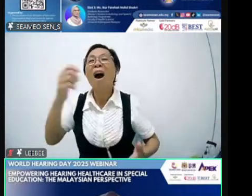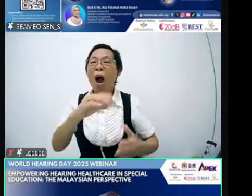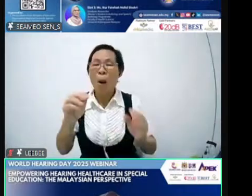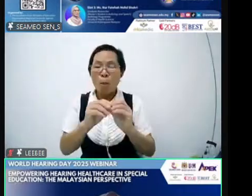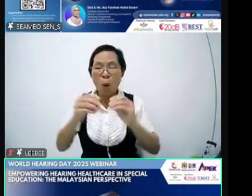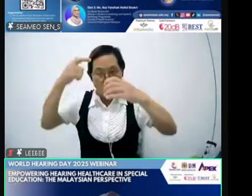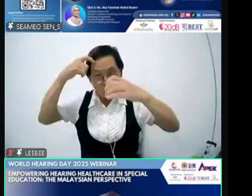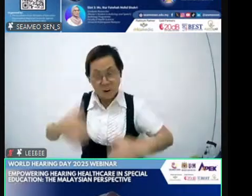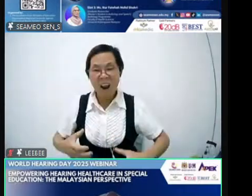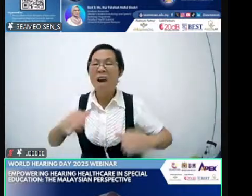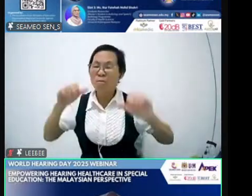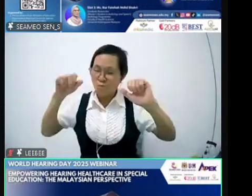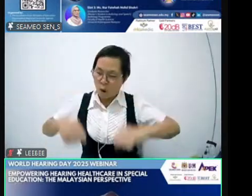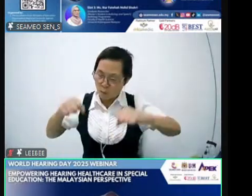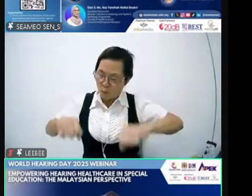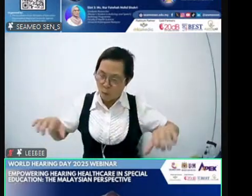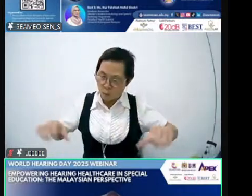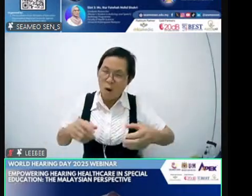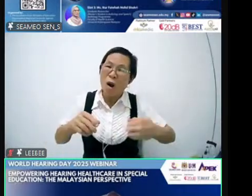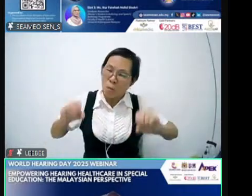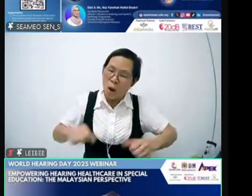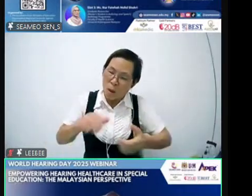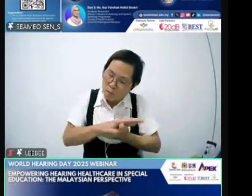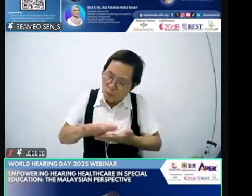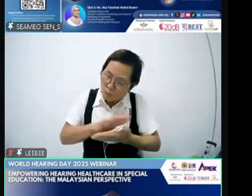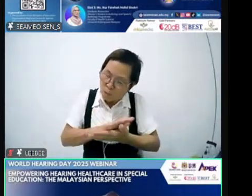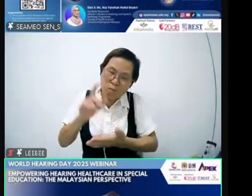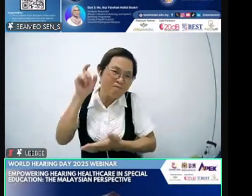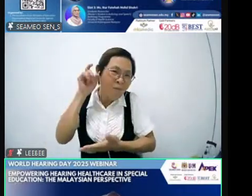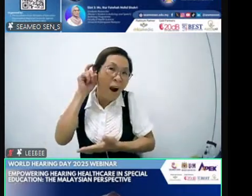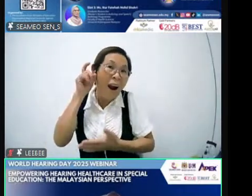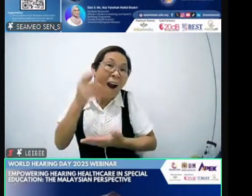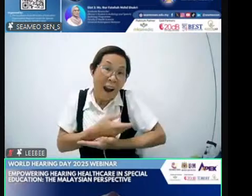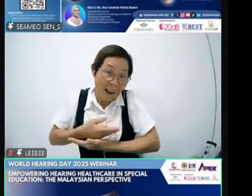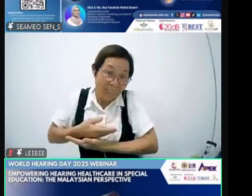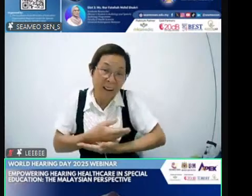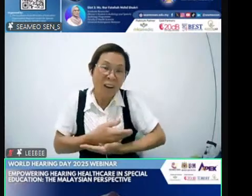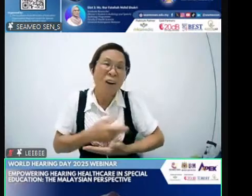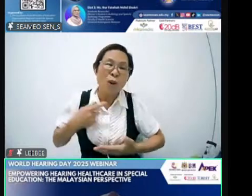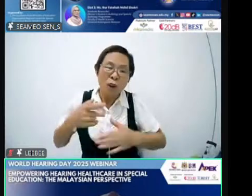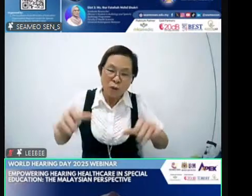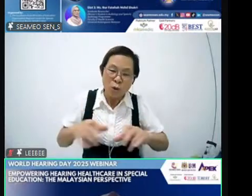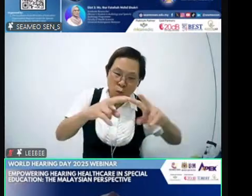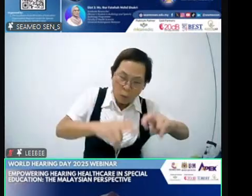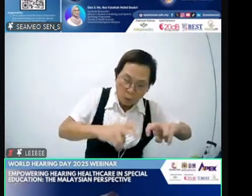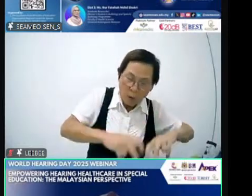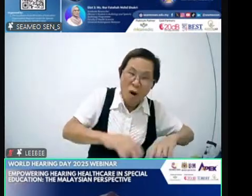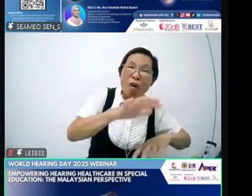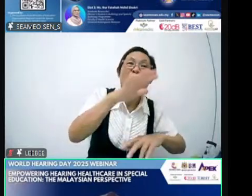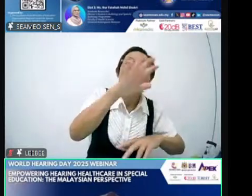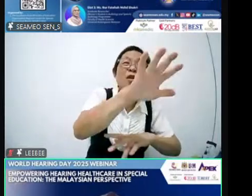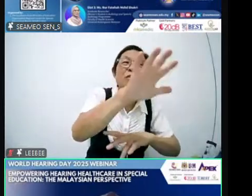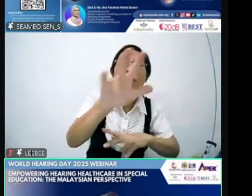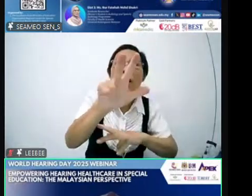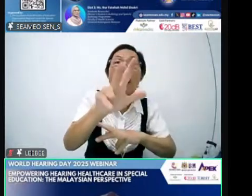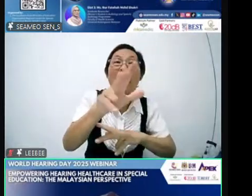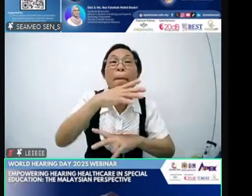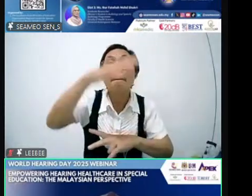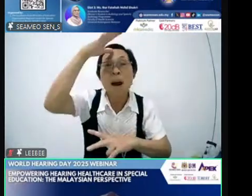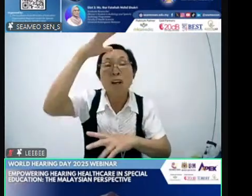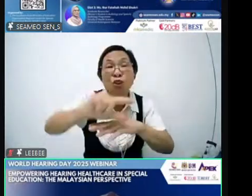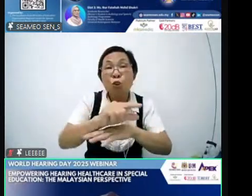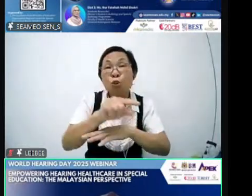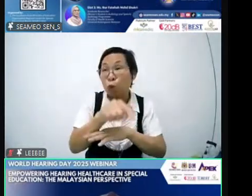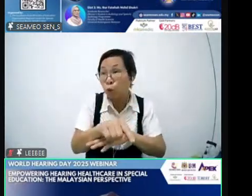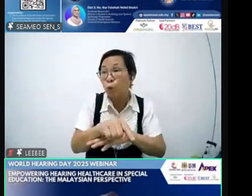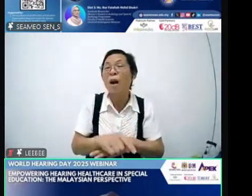in managing their child's hearing aid? To answer this, we conducted a study with 53 parents who used the module. The